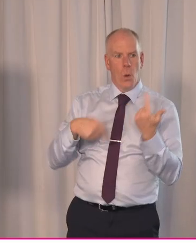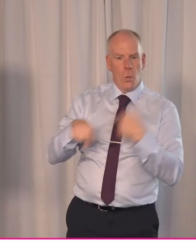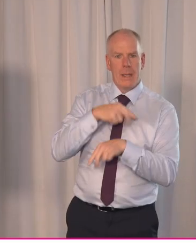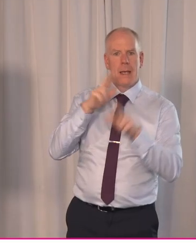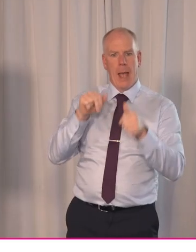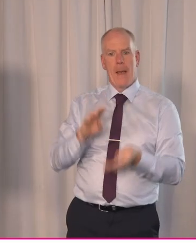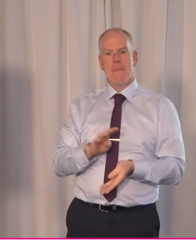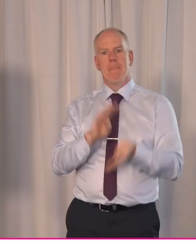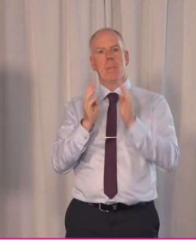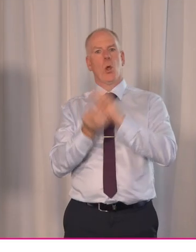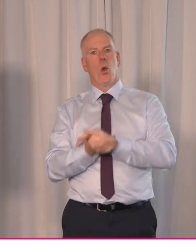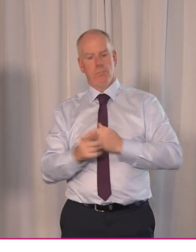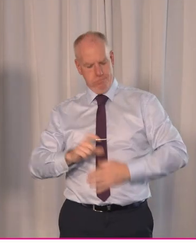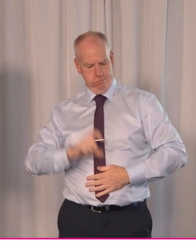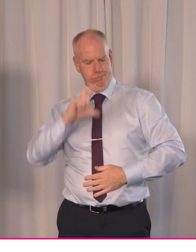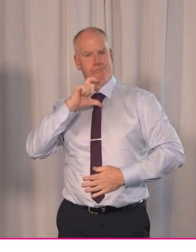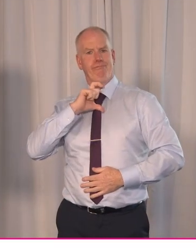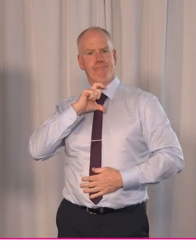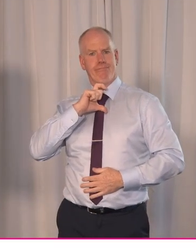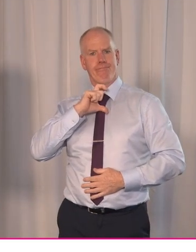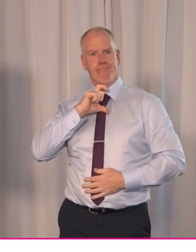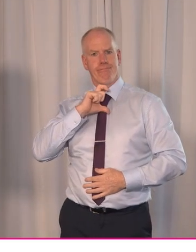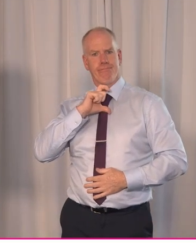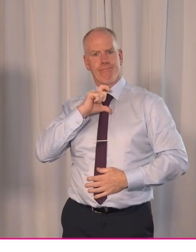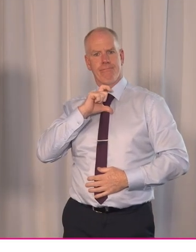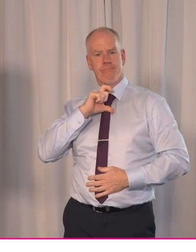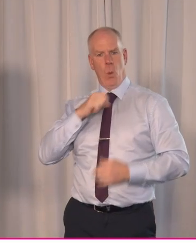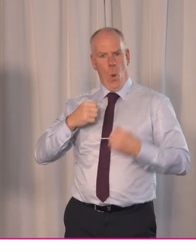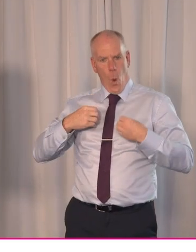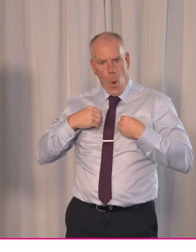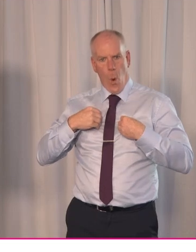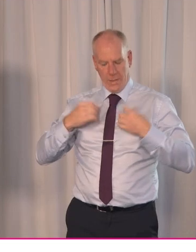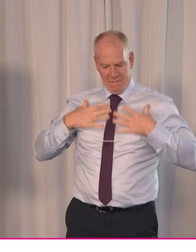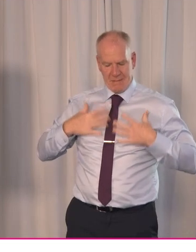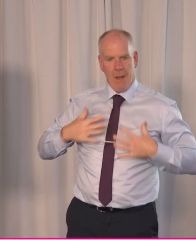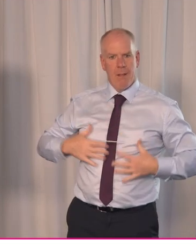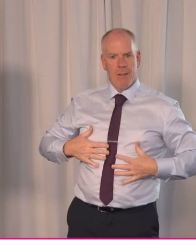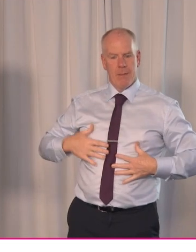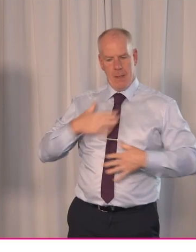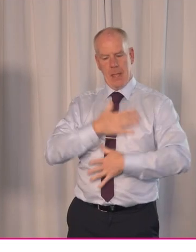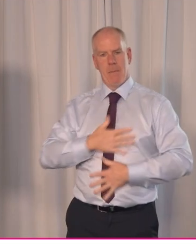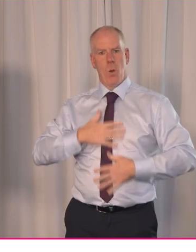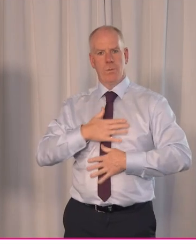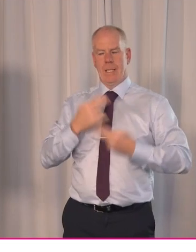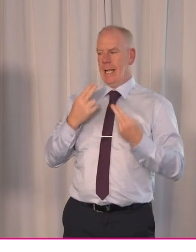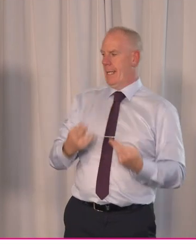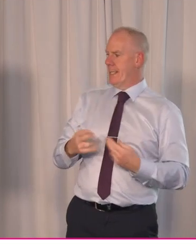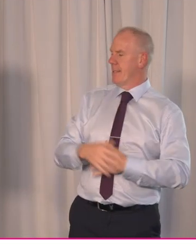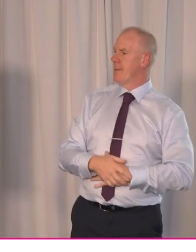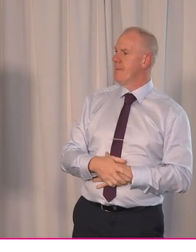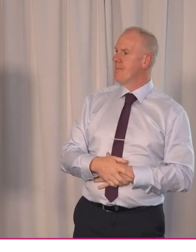be confident about our own physical and emotional needs. So